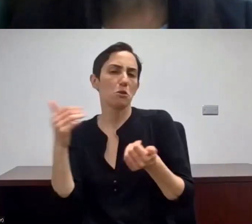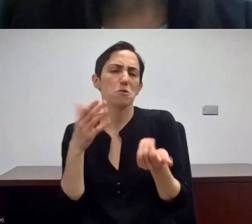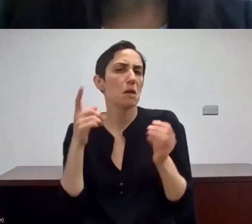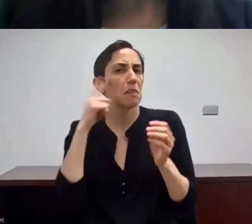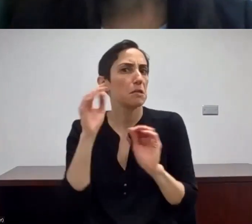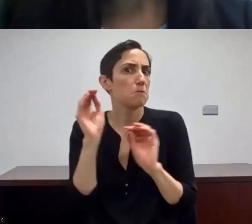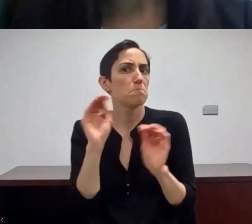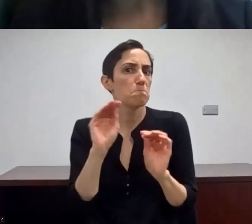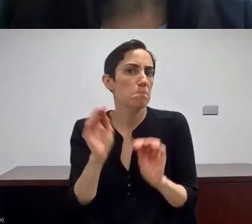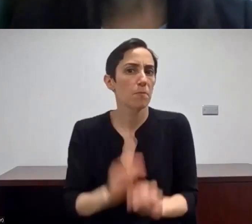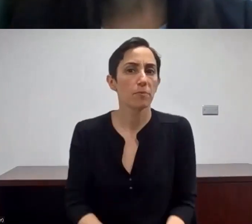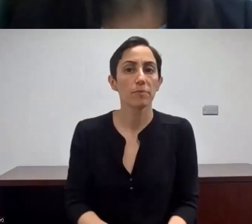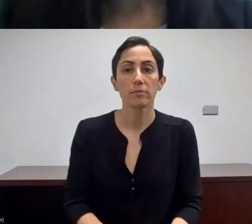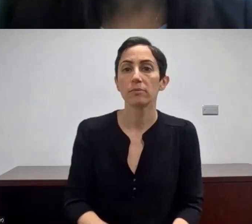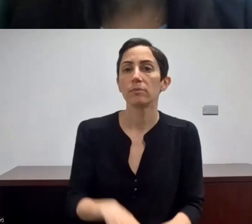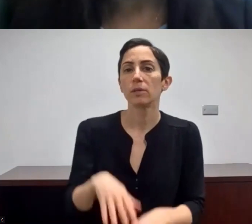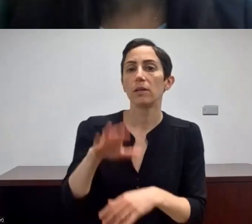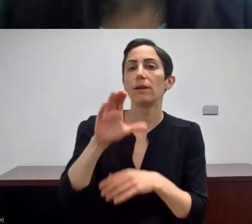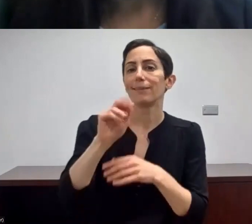do you have anything to add to that?